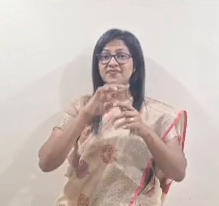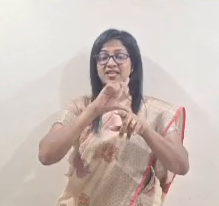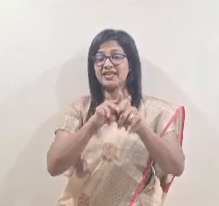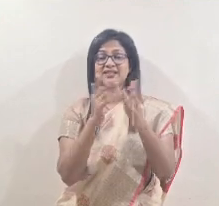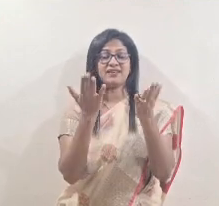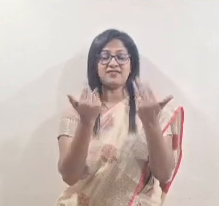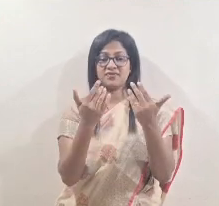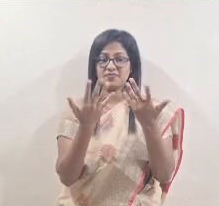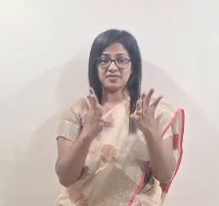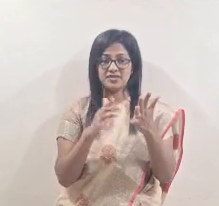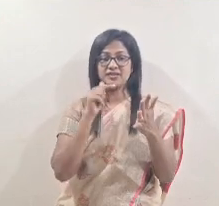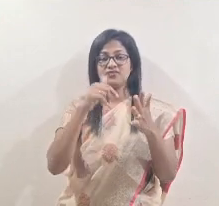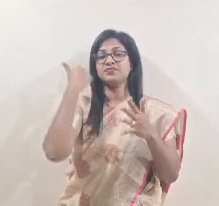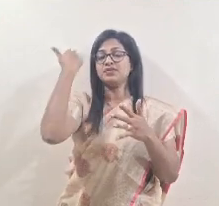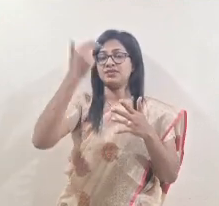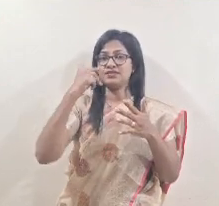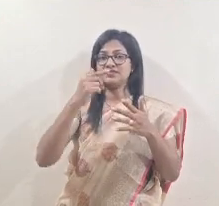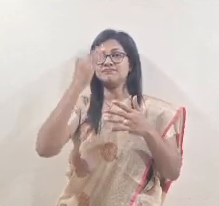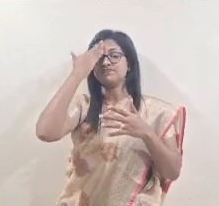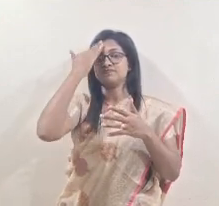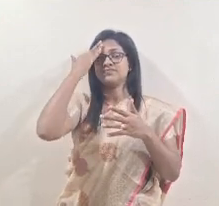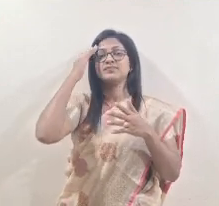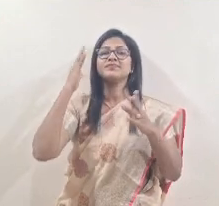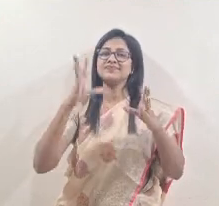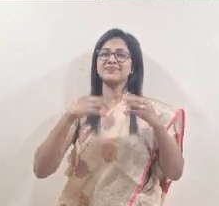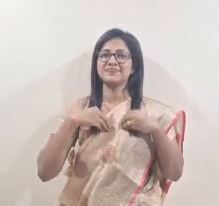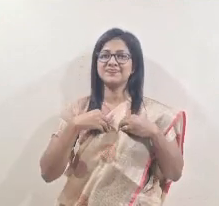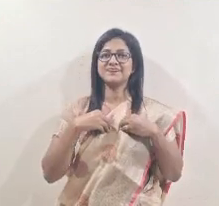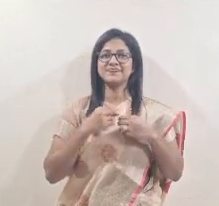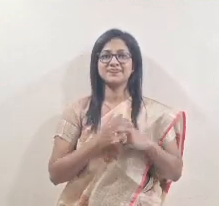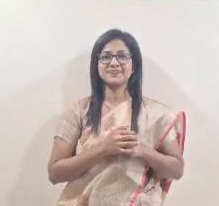available, so for that we have considered the